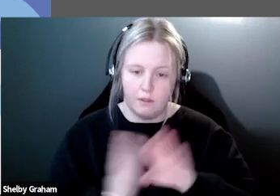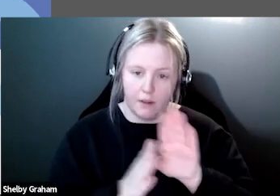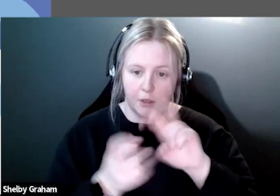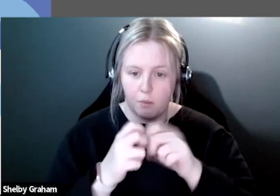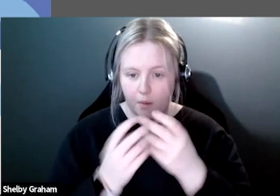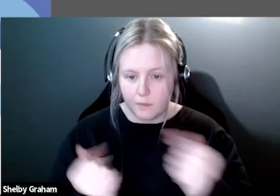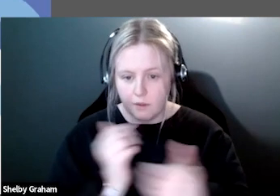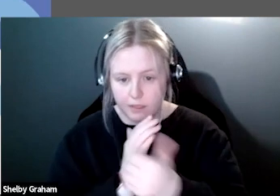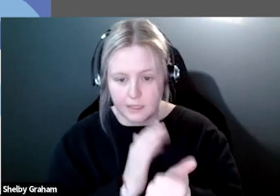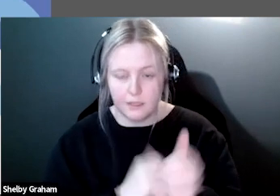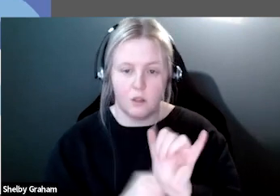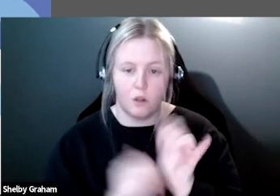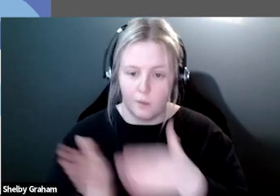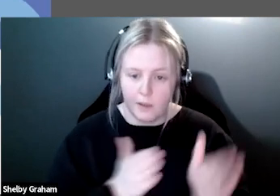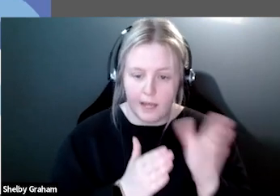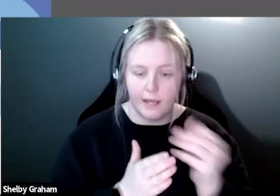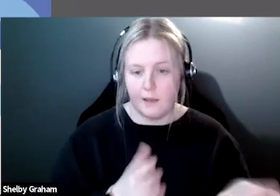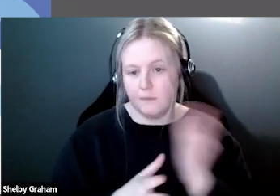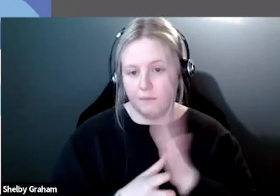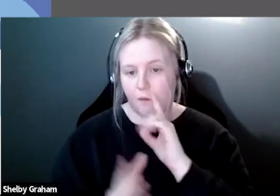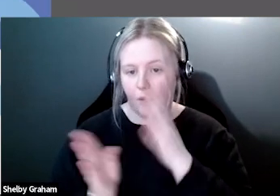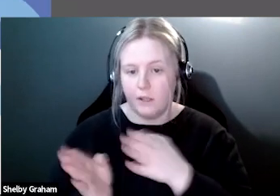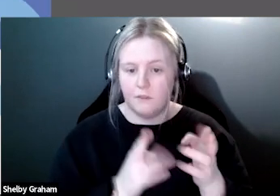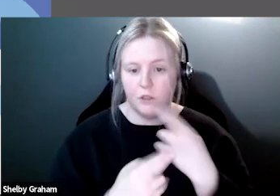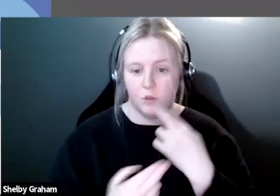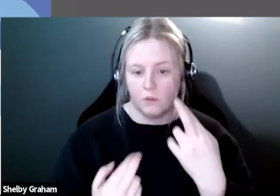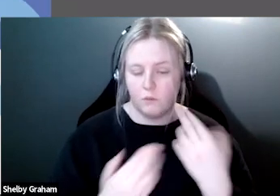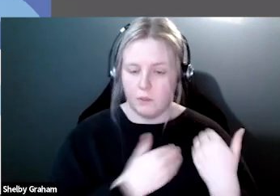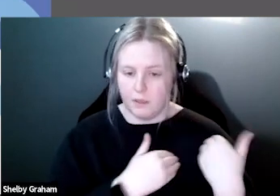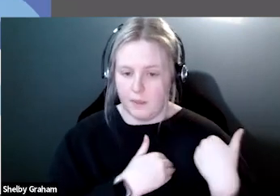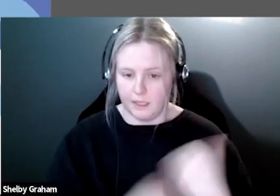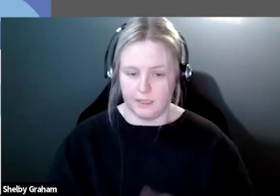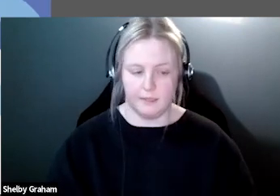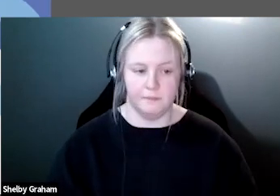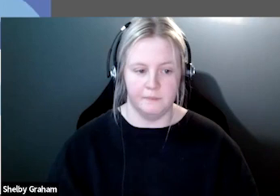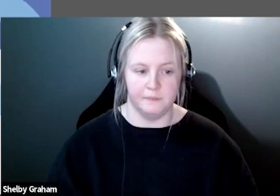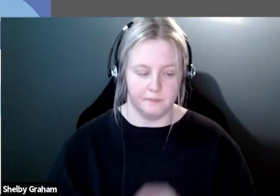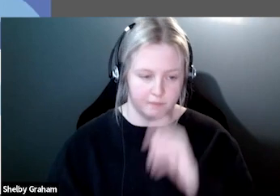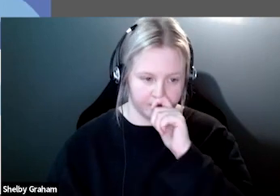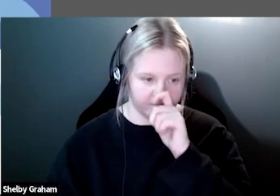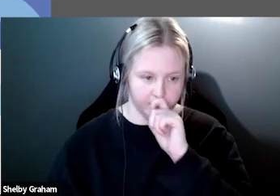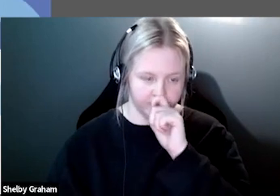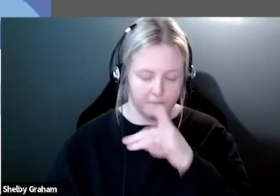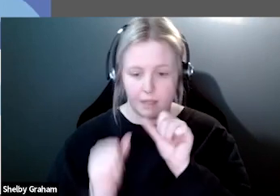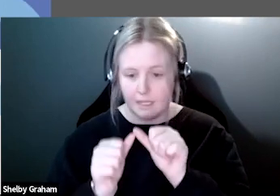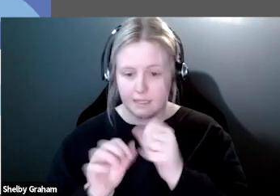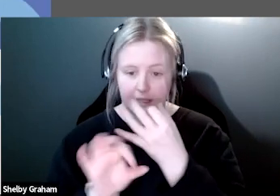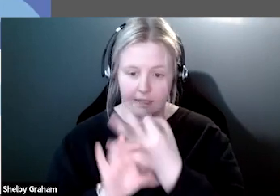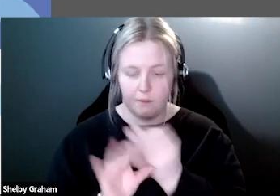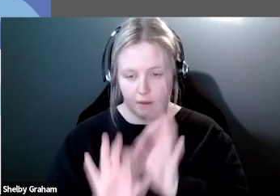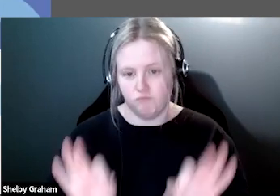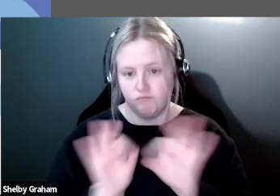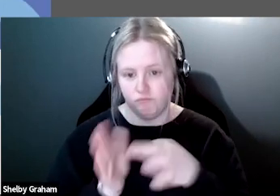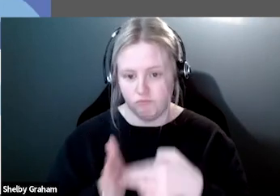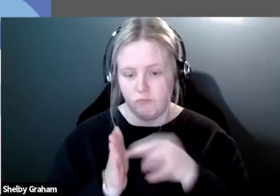problem-solving skills, as well as planning and prioritization of individual responsibilities. Consistency and feedback is crucial, which is why career